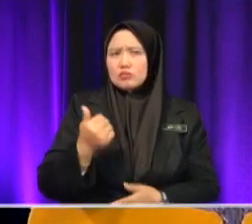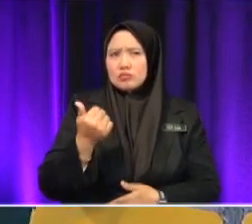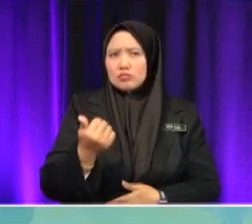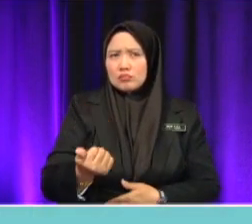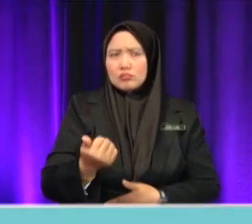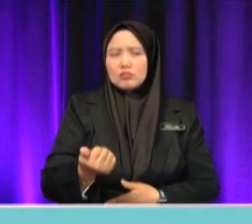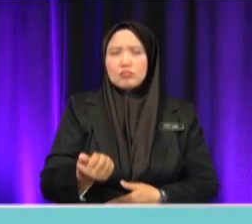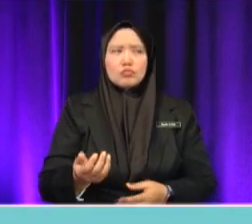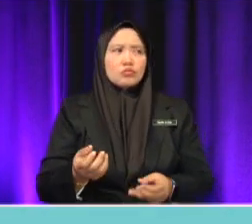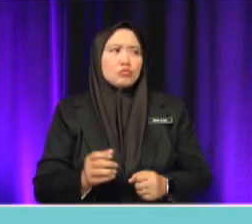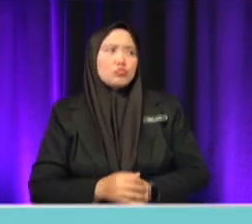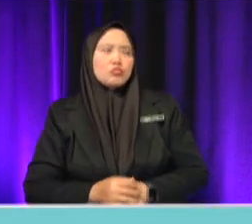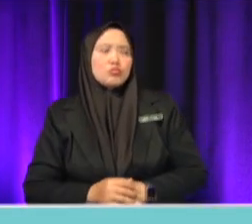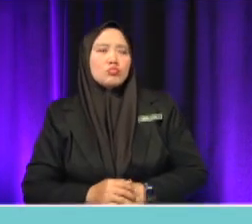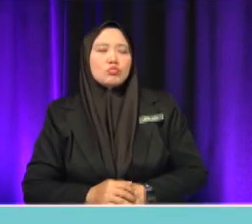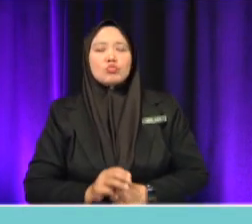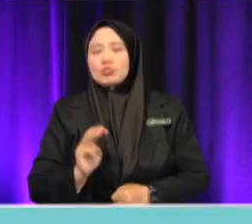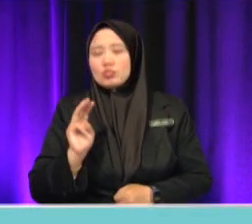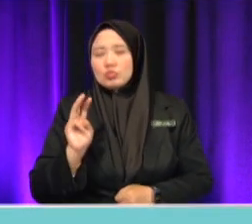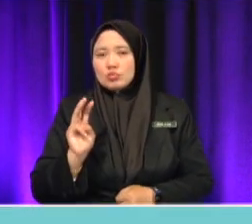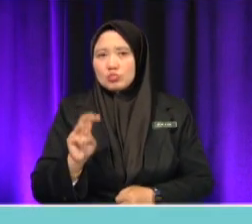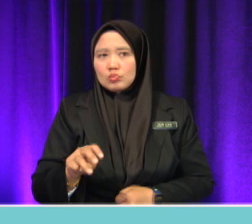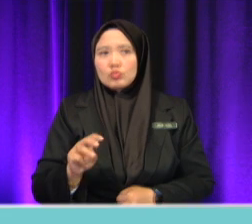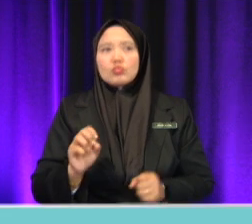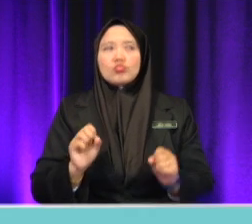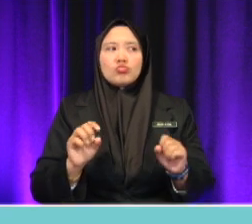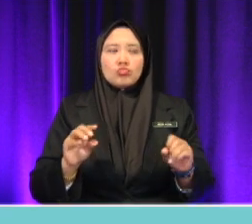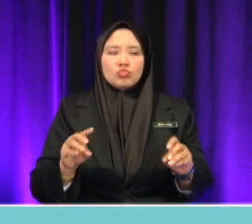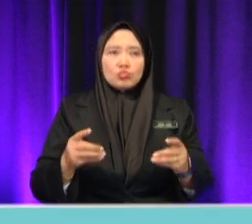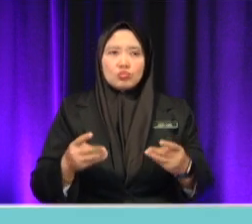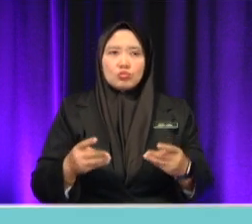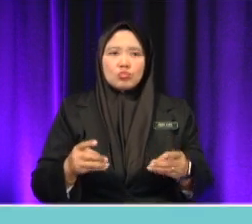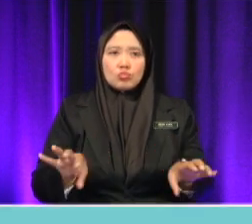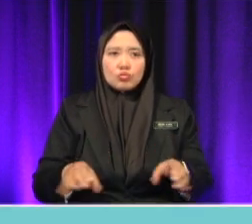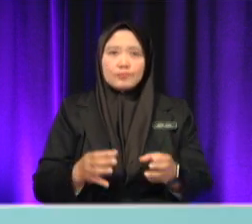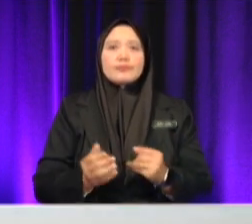pupils? Anyone would like to give a response to this? All right.